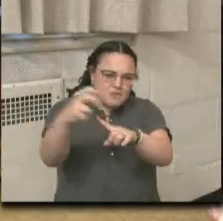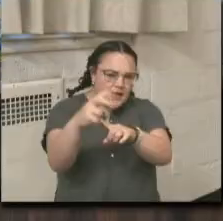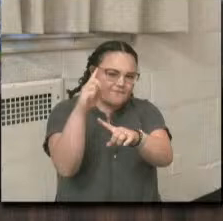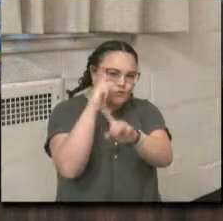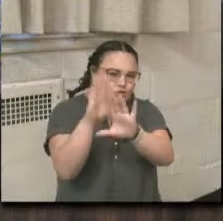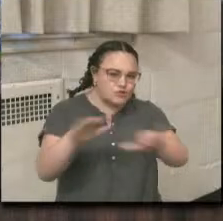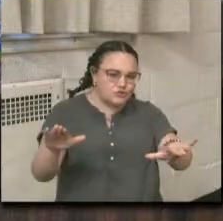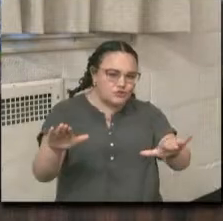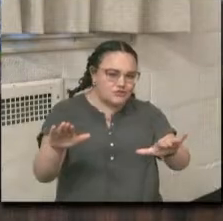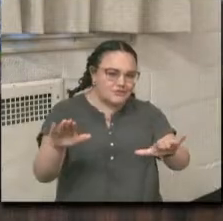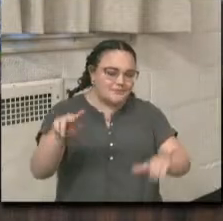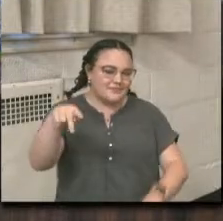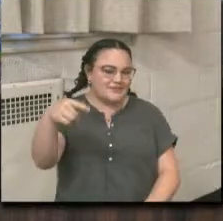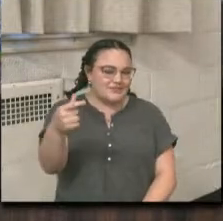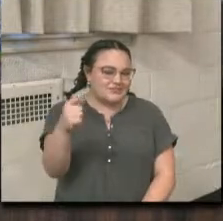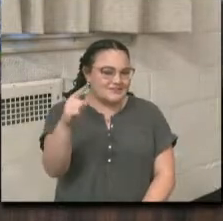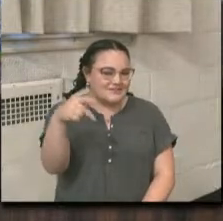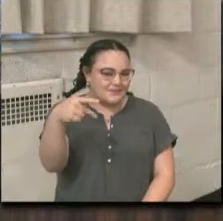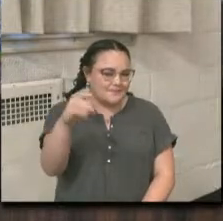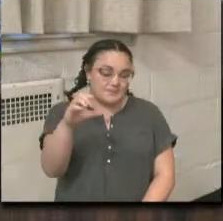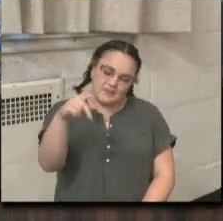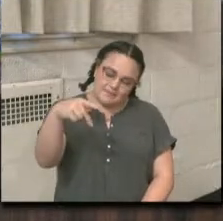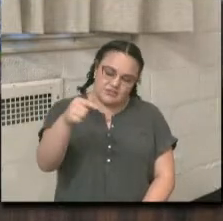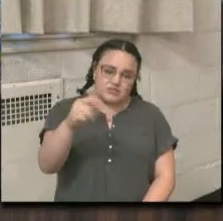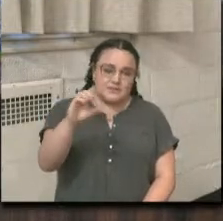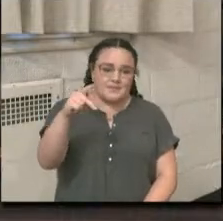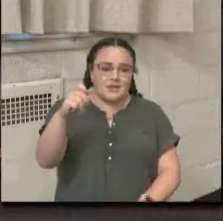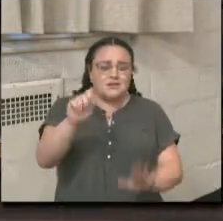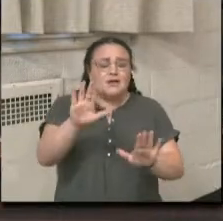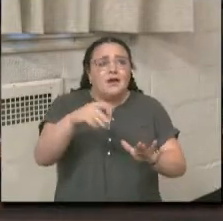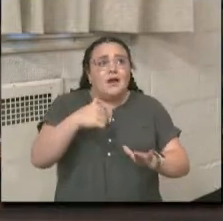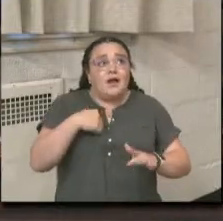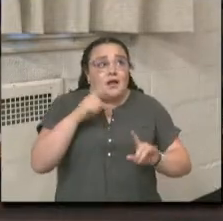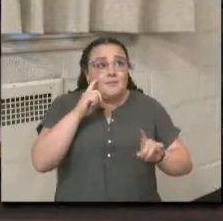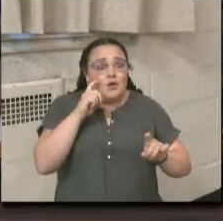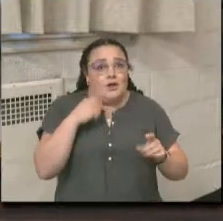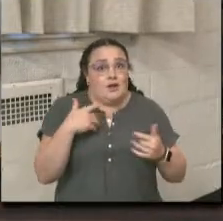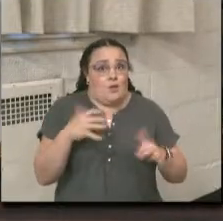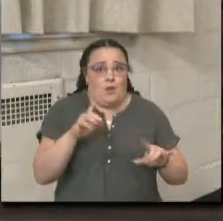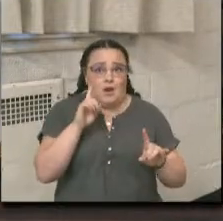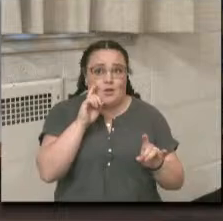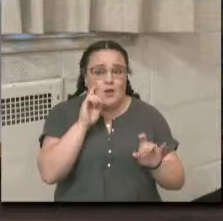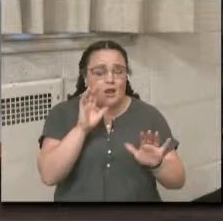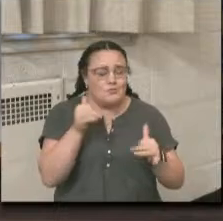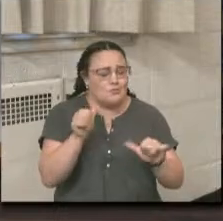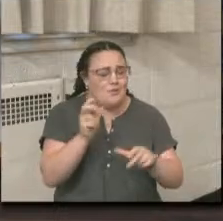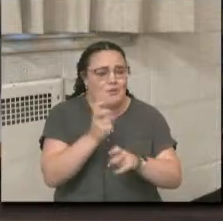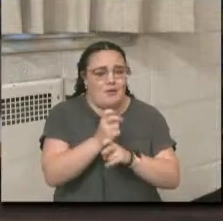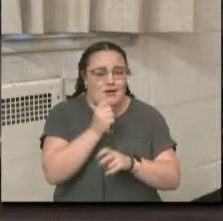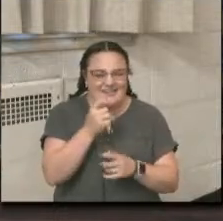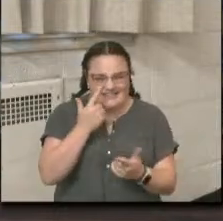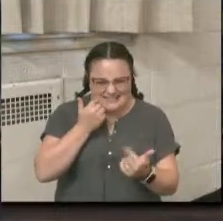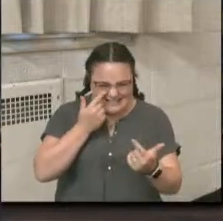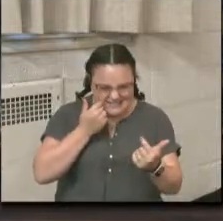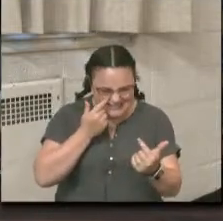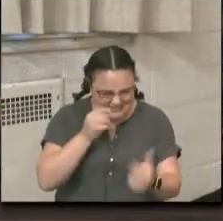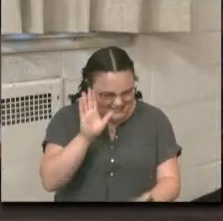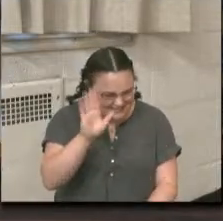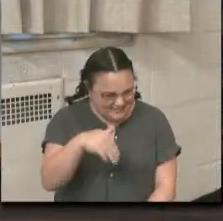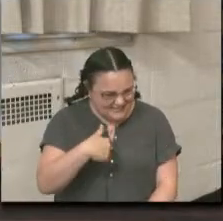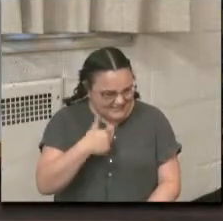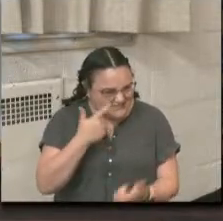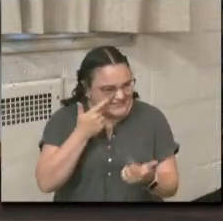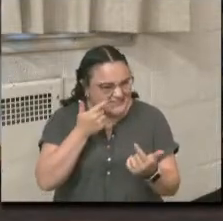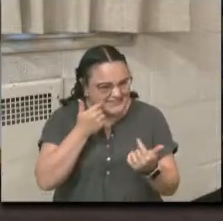County. Excellent. I'm going to cry. I was trying not to cry, but thank It's you my so goal, much. it's my goal. You succeeded. And while I have